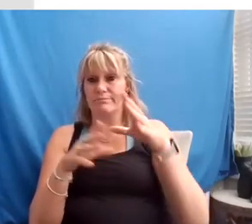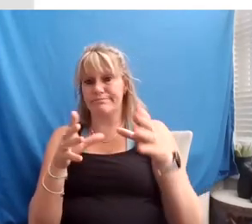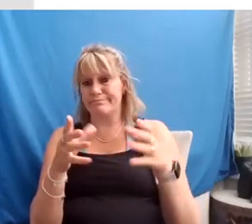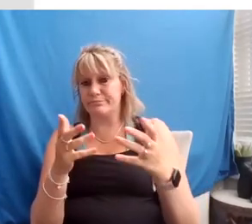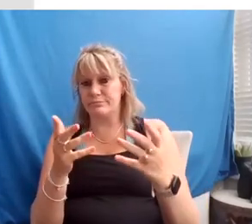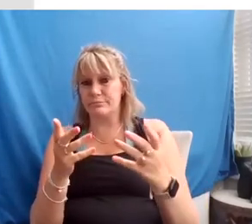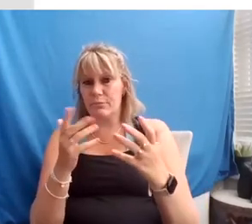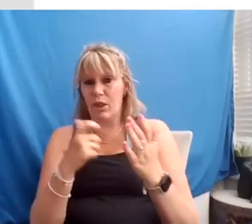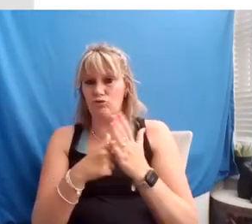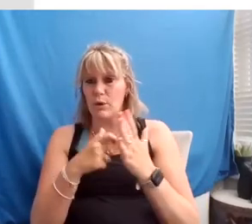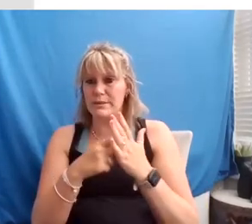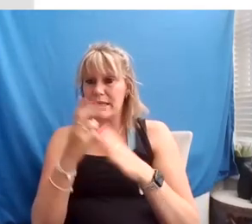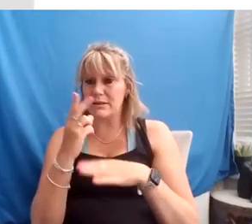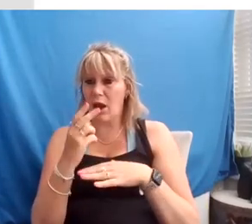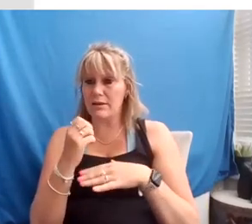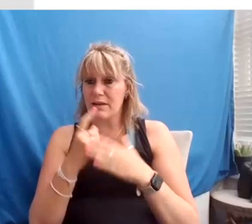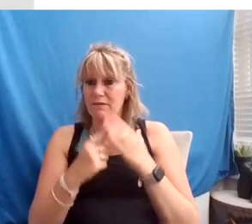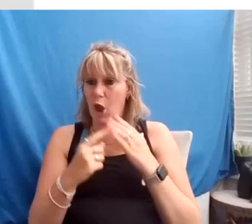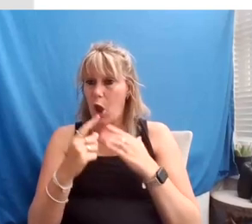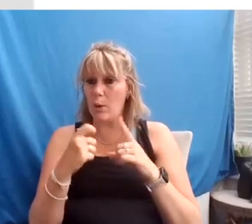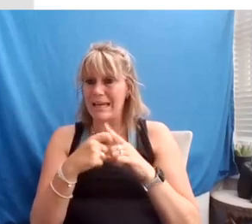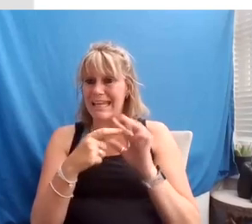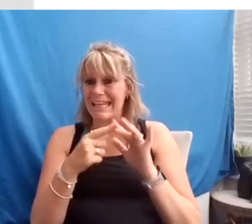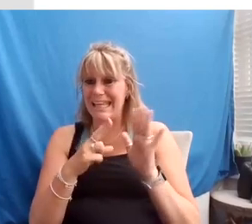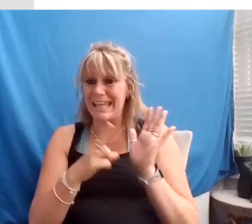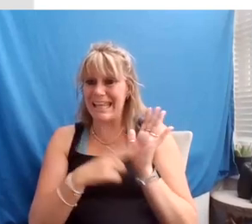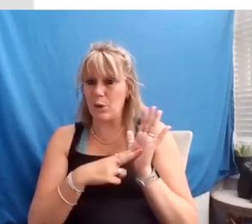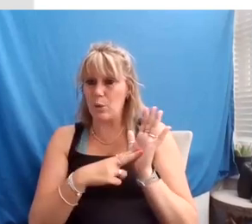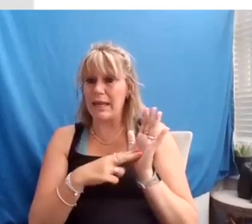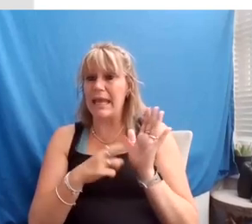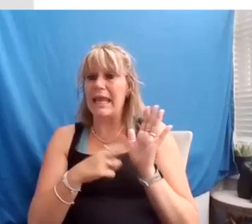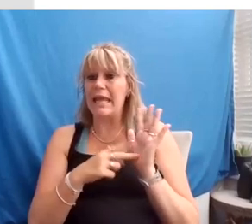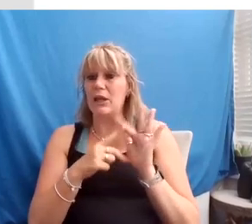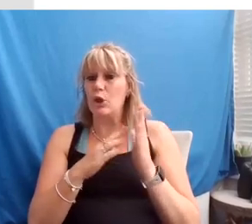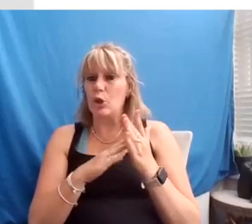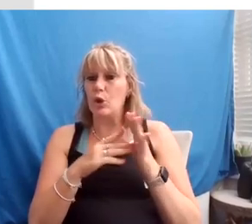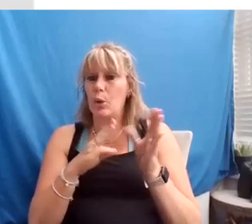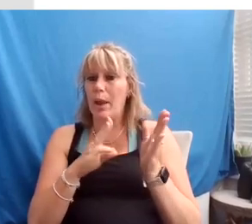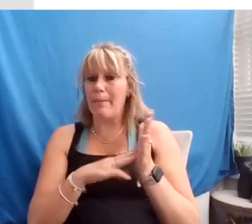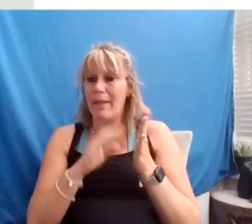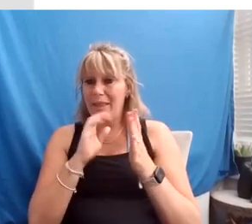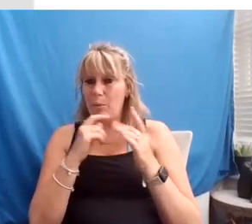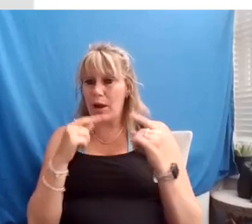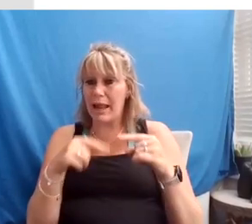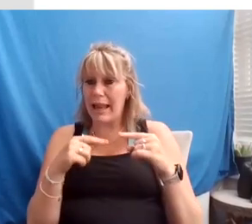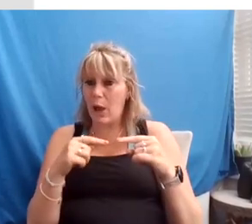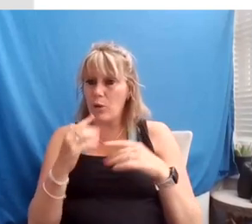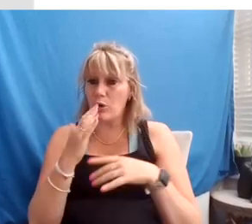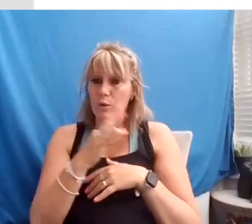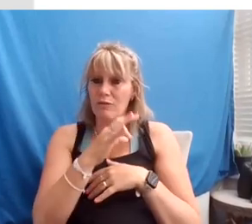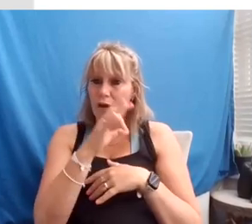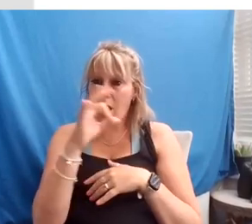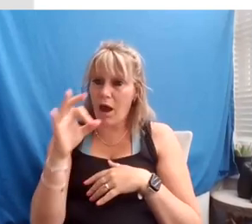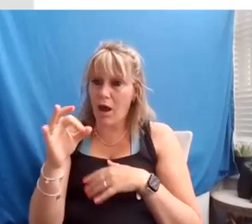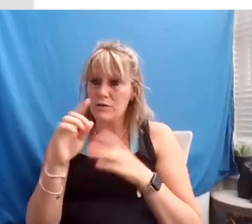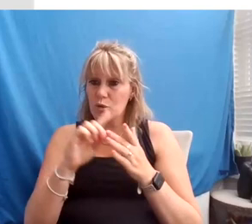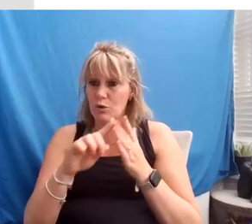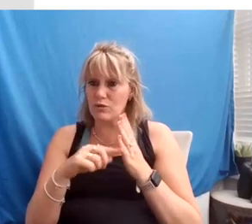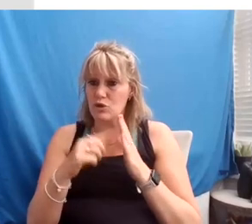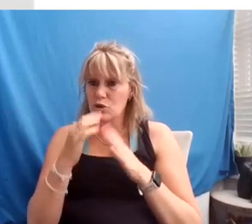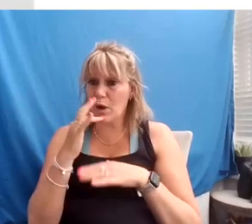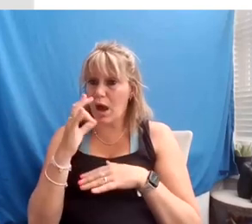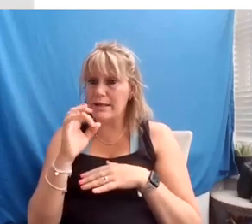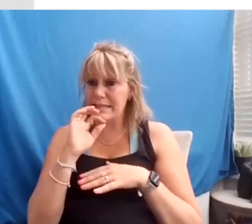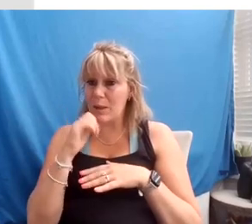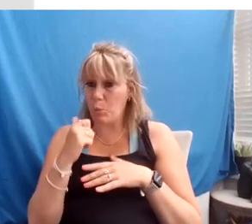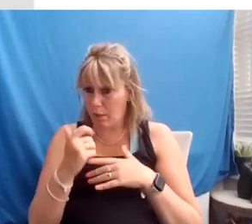Arts have the only kiln in Newham, and they will allow you to put stuff in if you ask. Well, if I ask them, they'll do it as a favour.